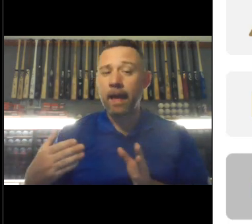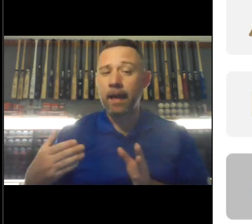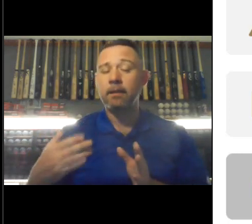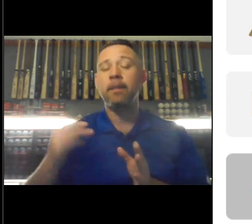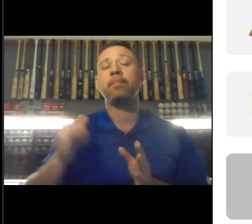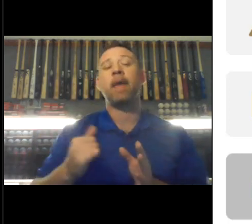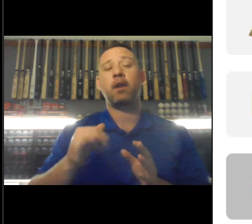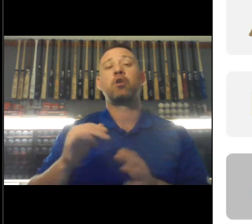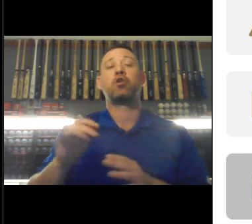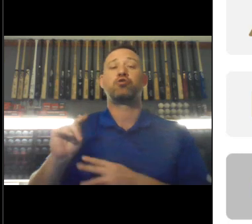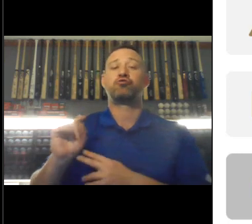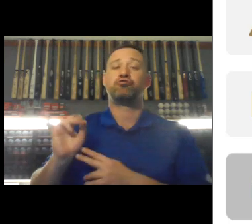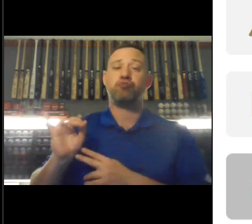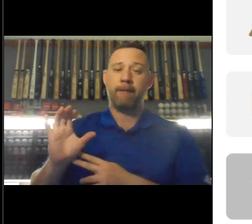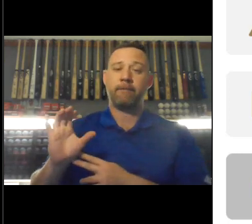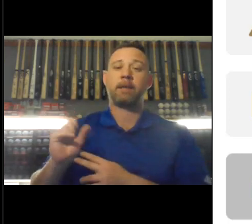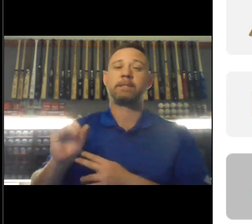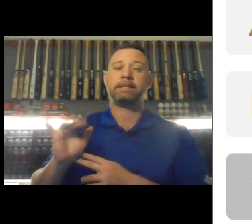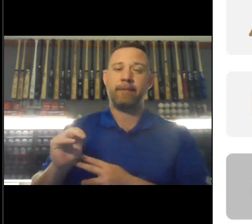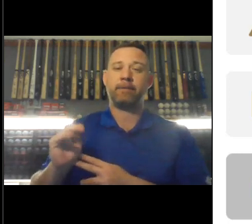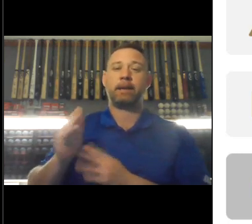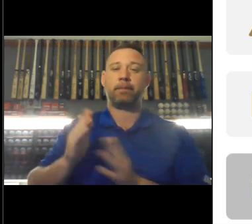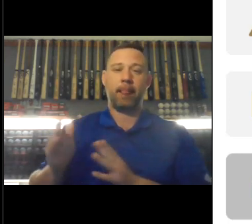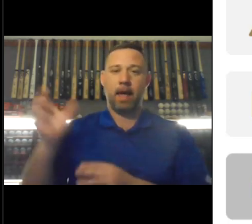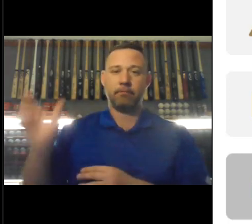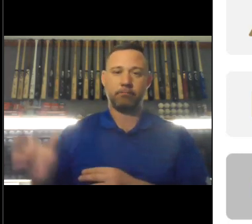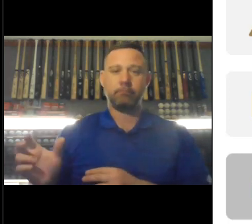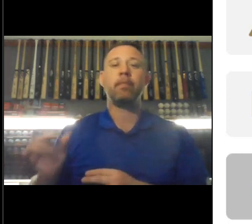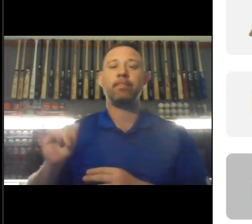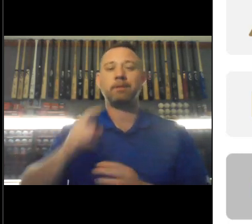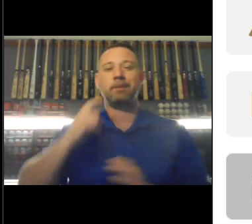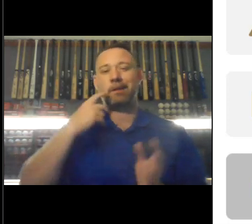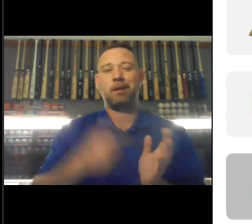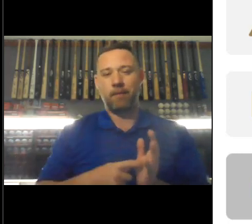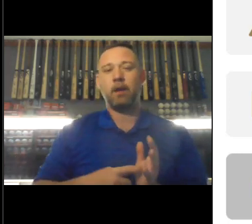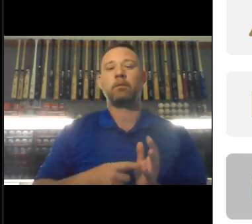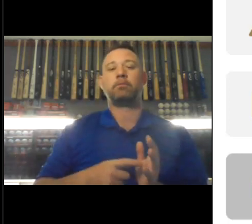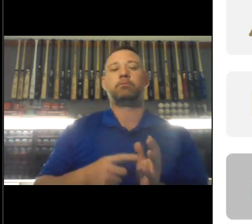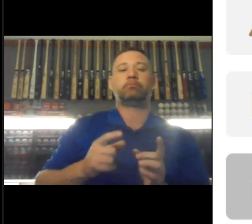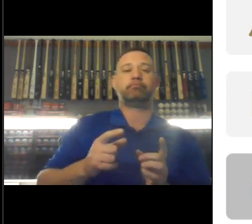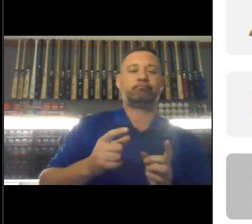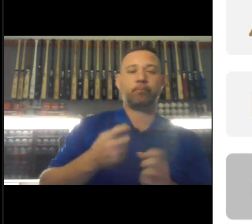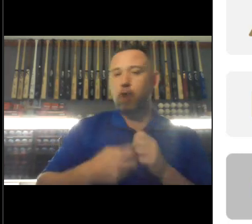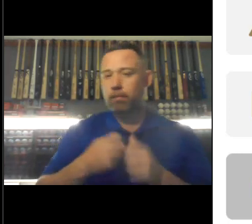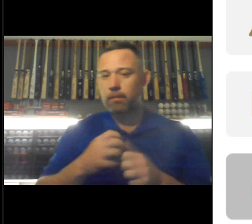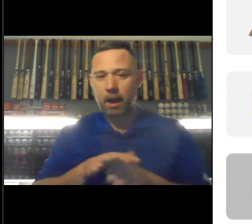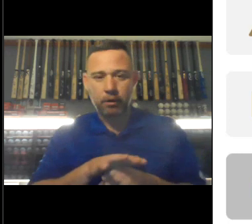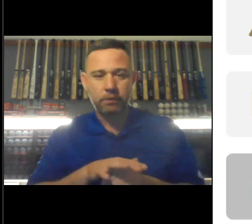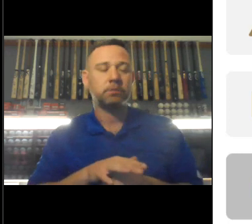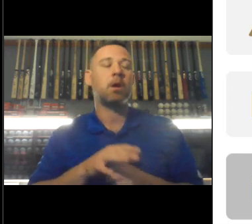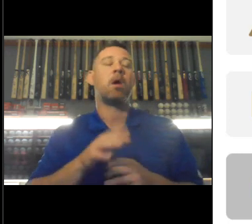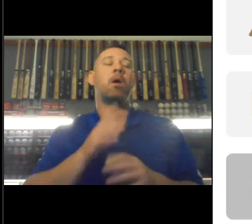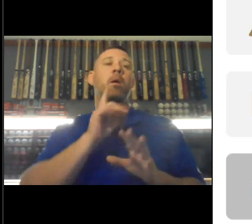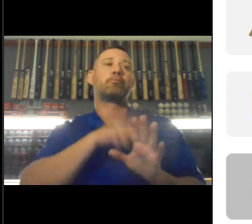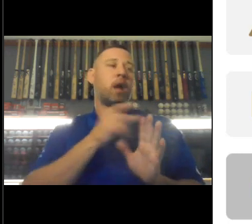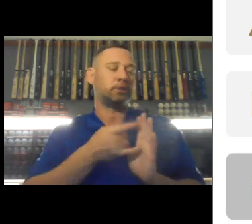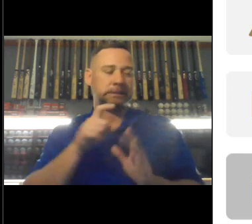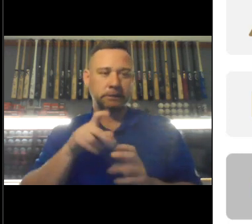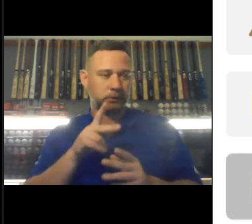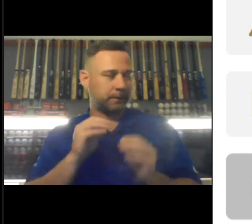safety plan. And that plan will be identifying actual locations on the state highway system, identifying projects to fix